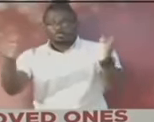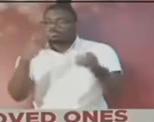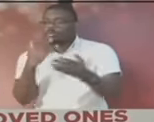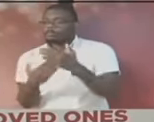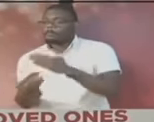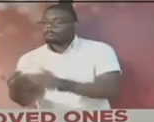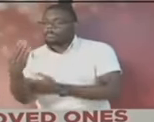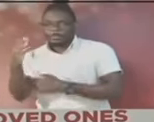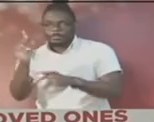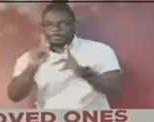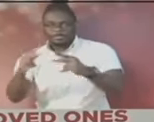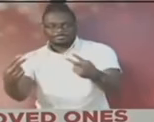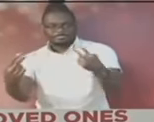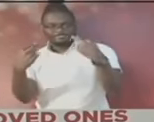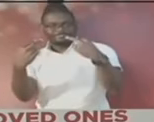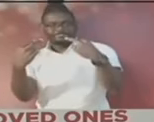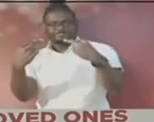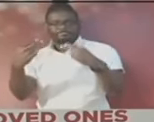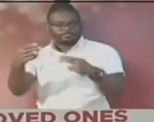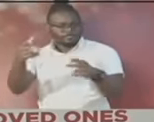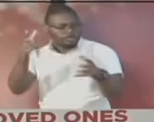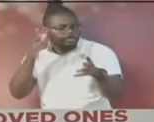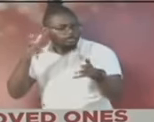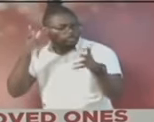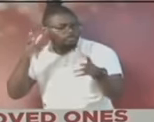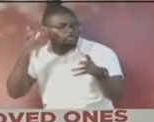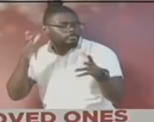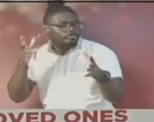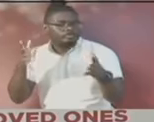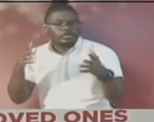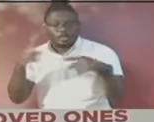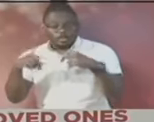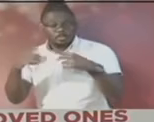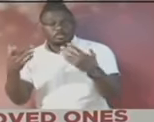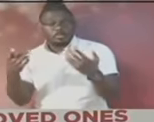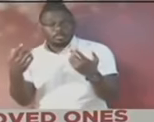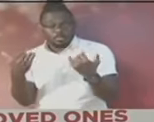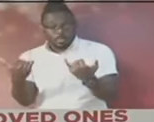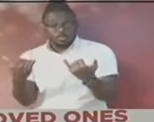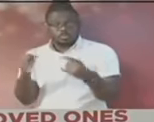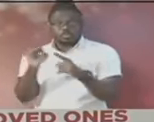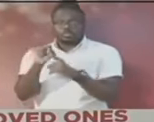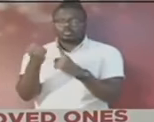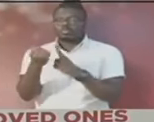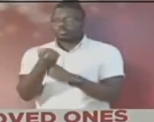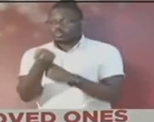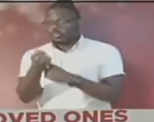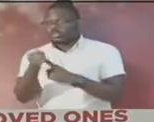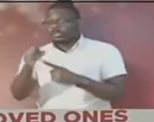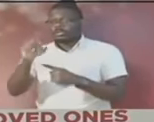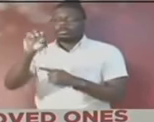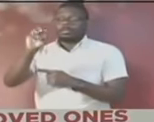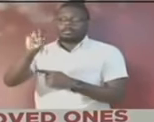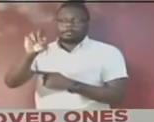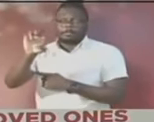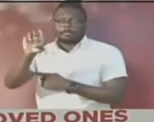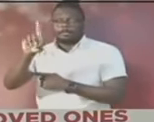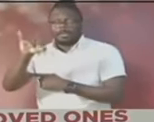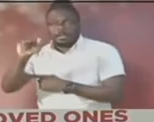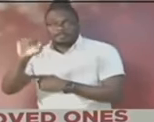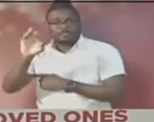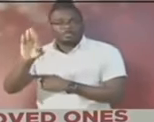population of Trinidad and Tobago and those who are viewing on social media and other media. This morning, I will